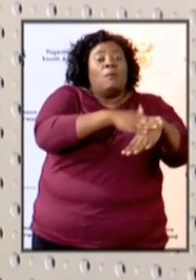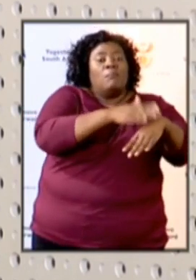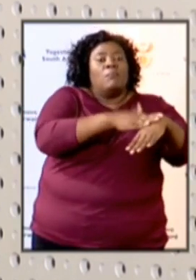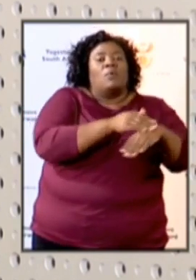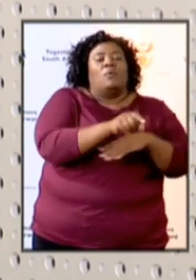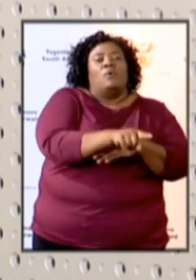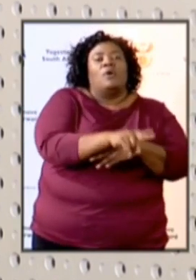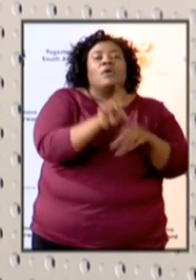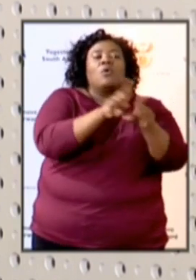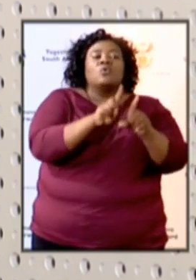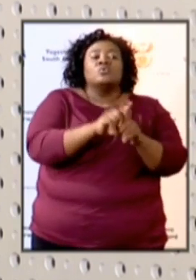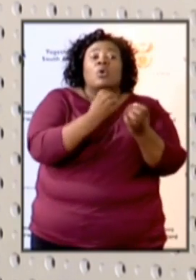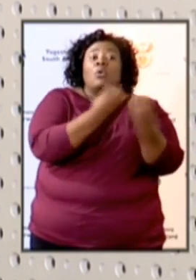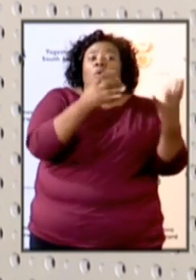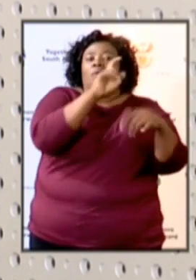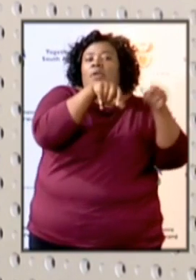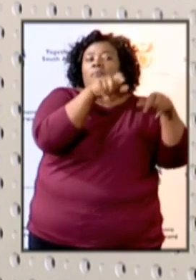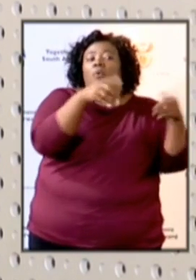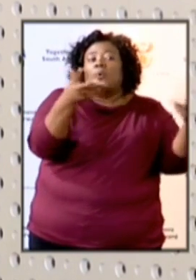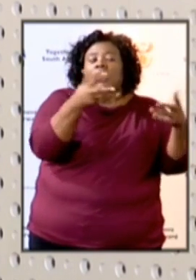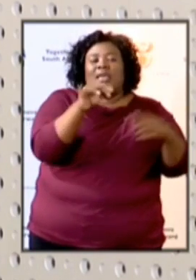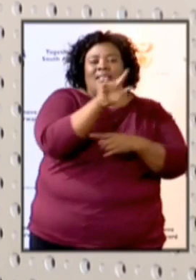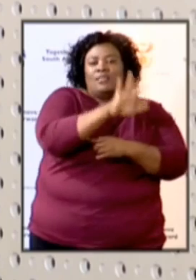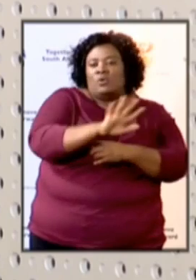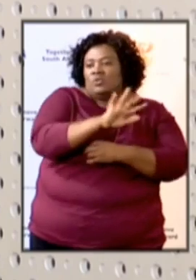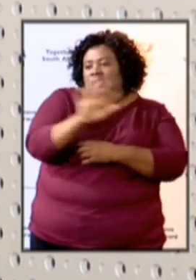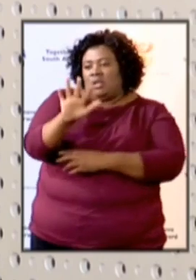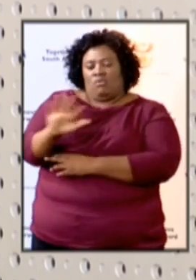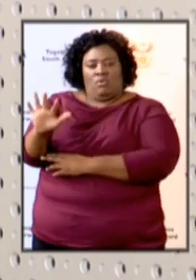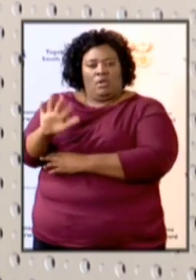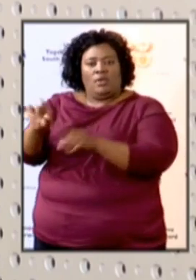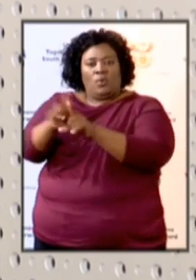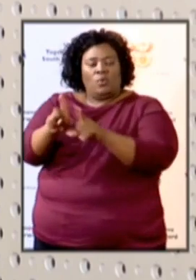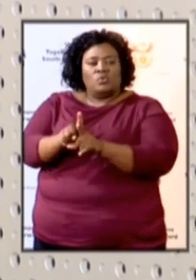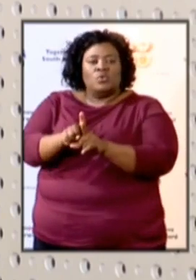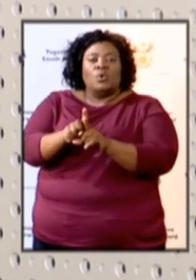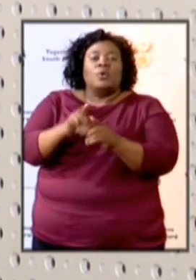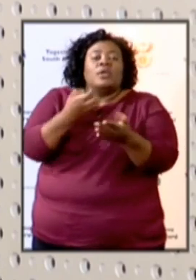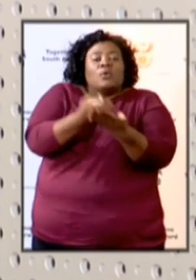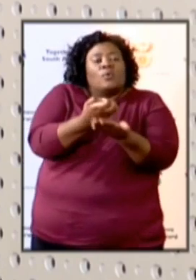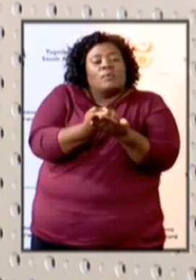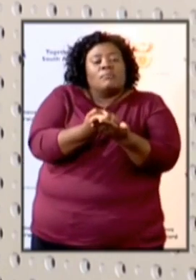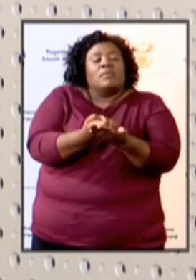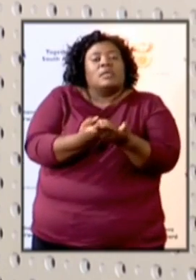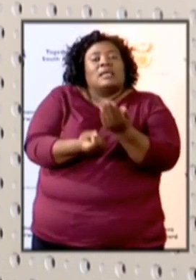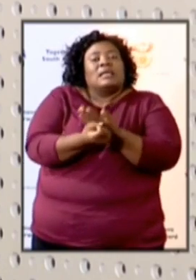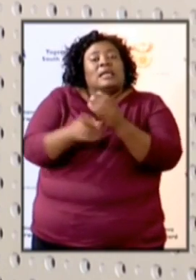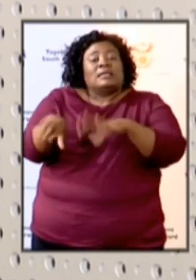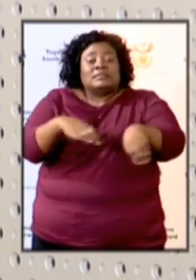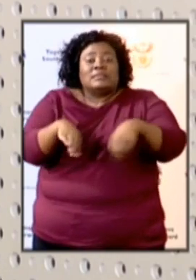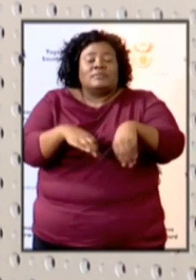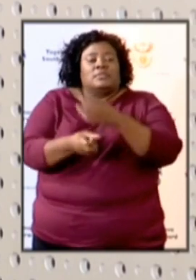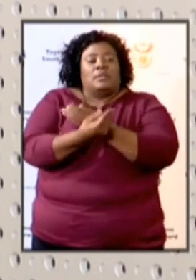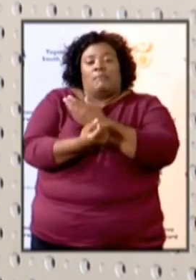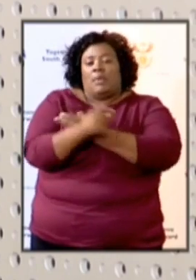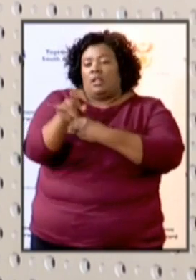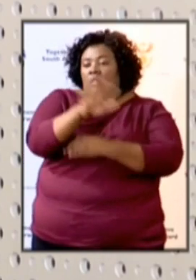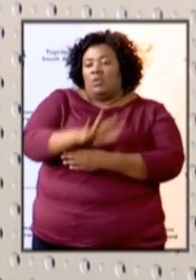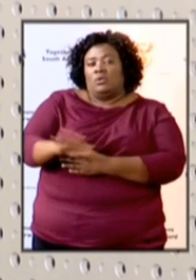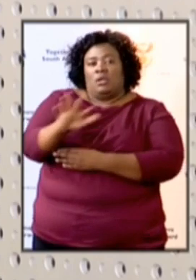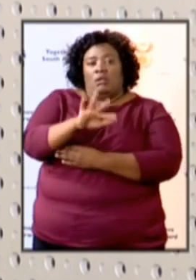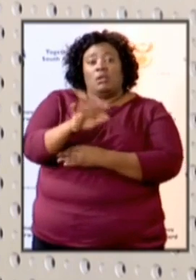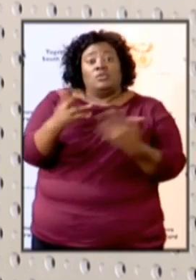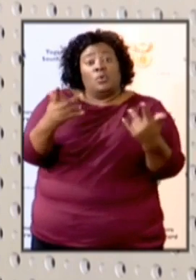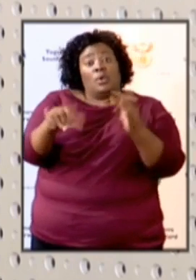the population is, and that's where most economic activities are. So it's very important